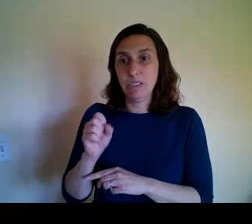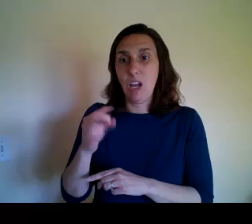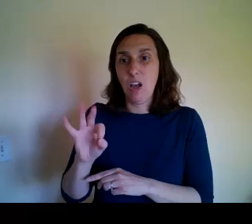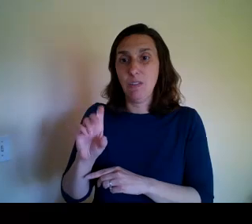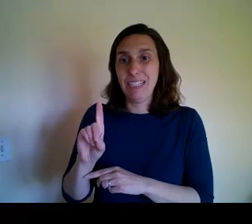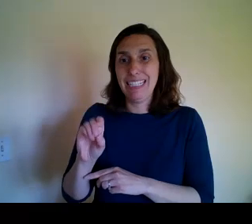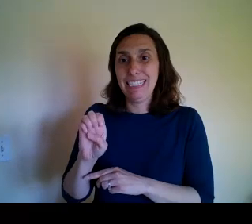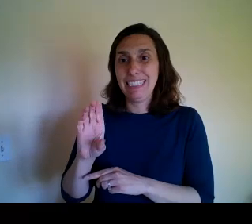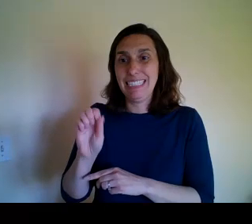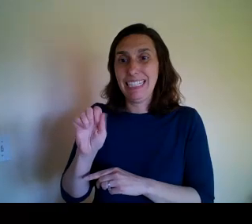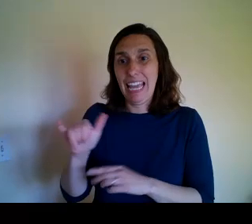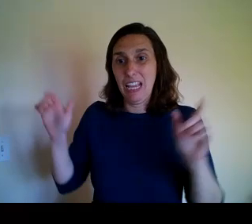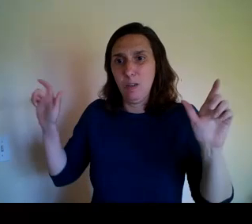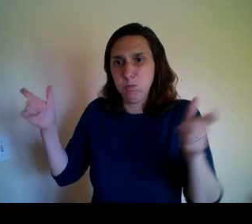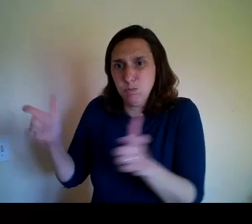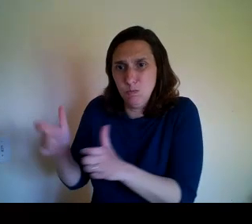of decay